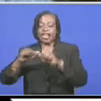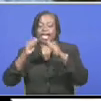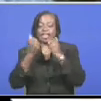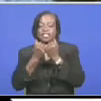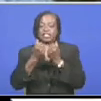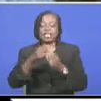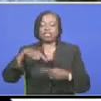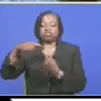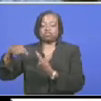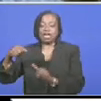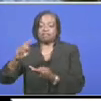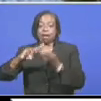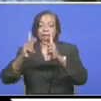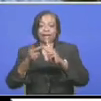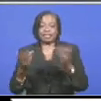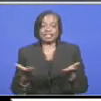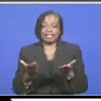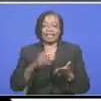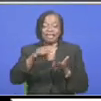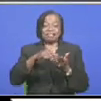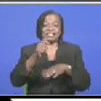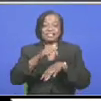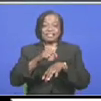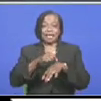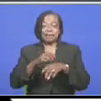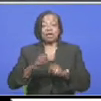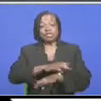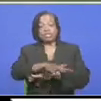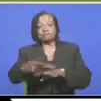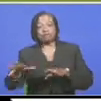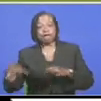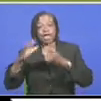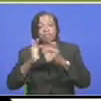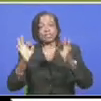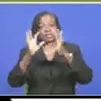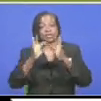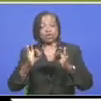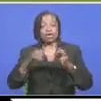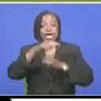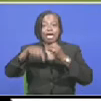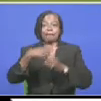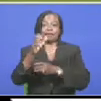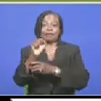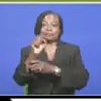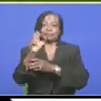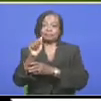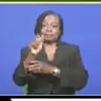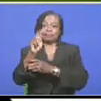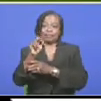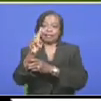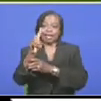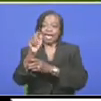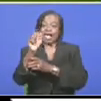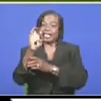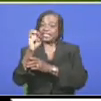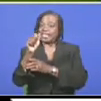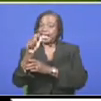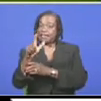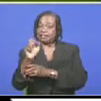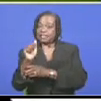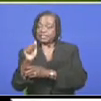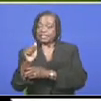this quieter time of year to really continue to spread the story in terms of Sandals, the golf course we have there, as well as Exuma